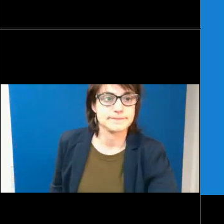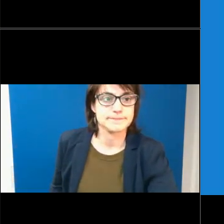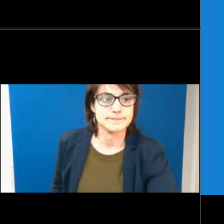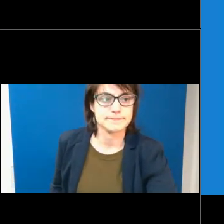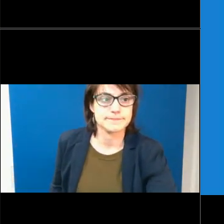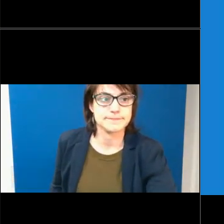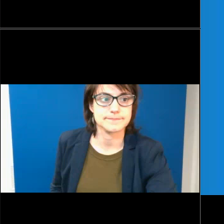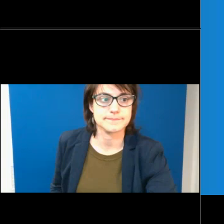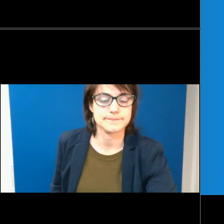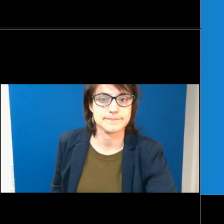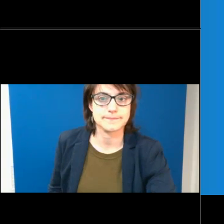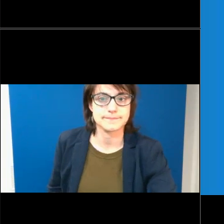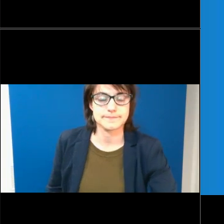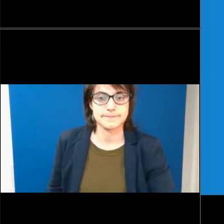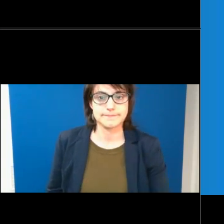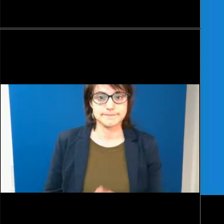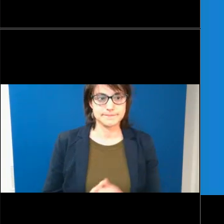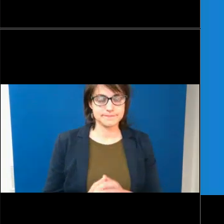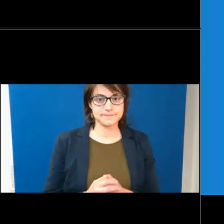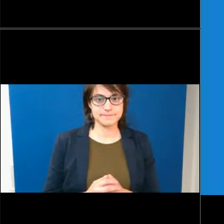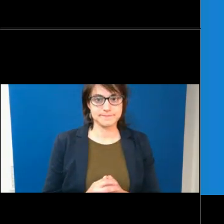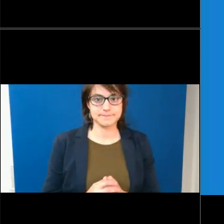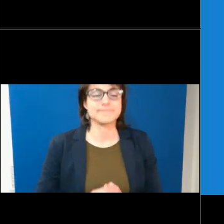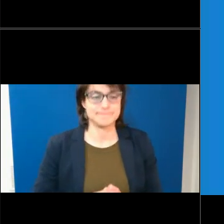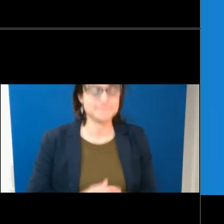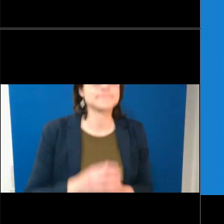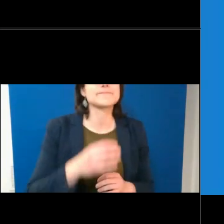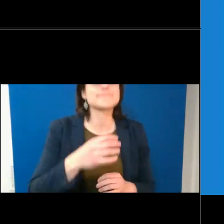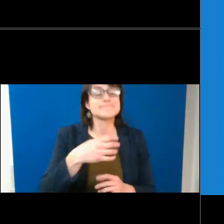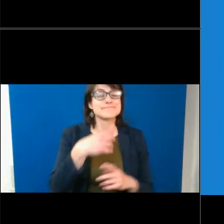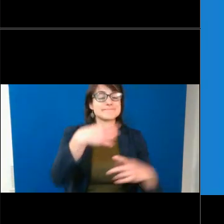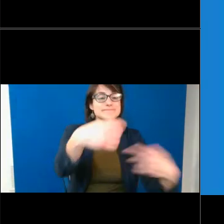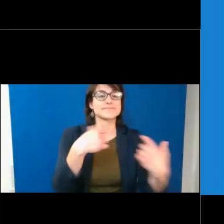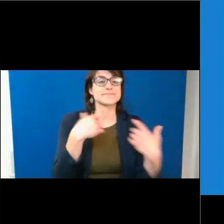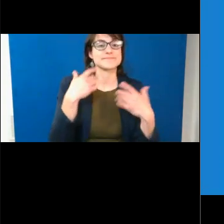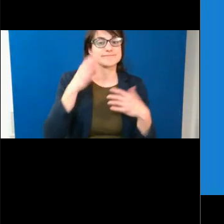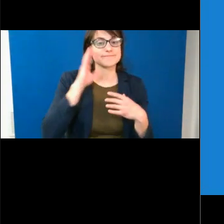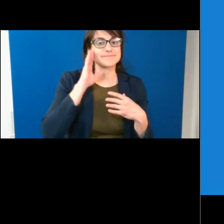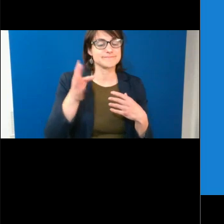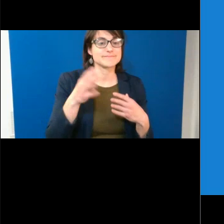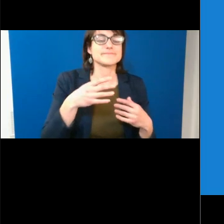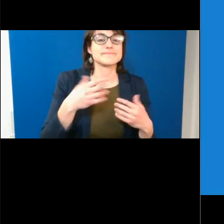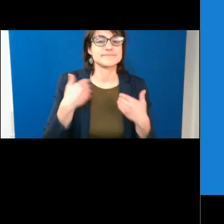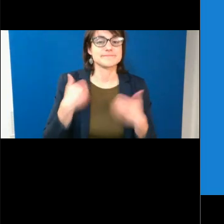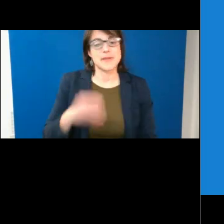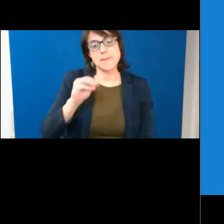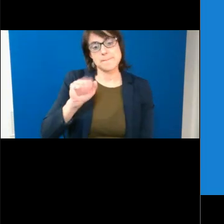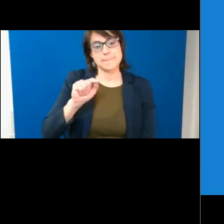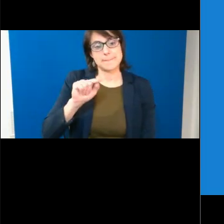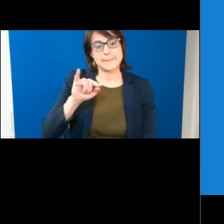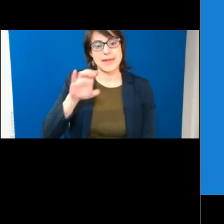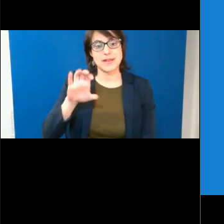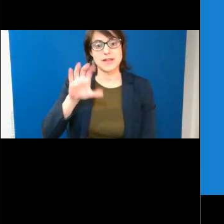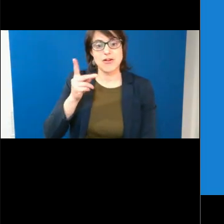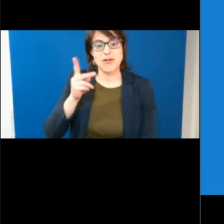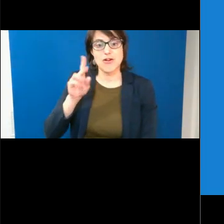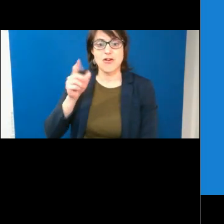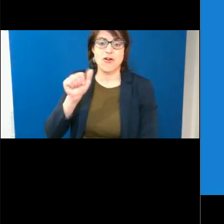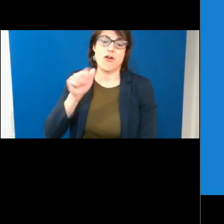slide? My name is Maddie Kaufman, and I am the Program and Outreach Director of Debris Free Oceans. We are a small